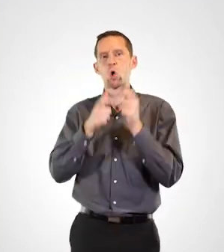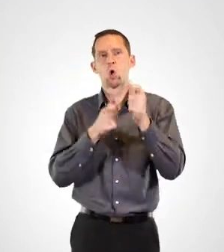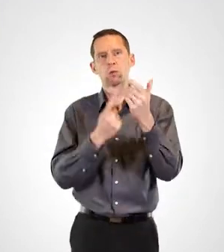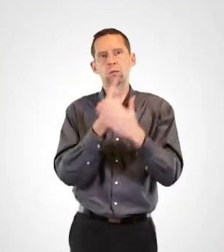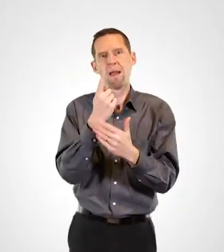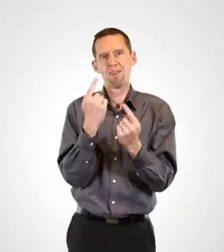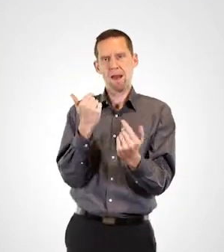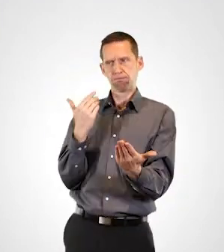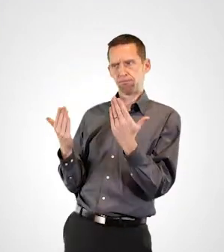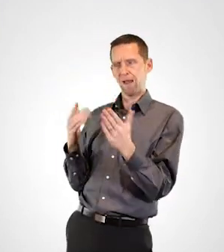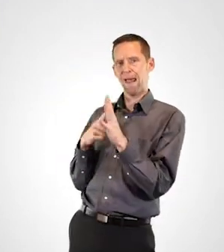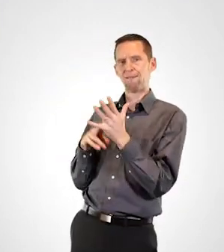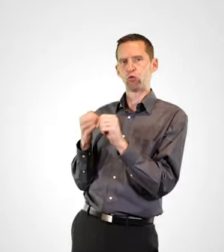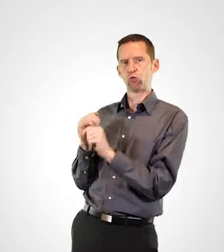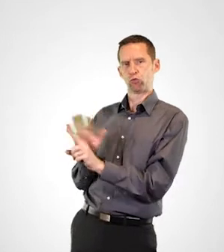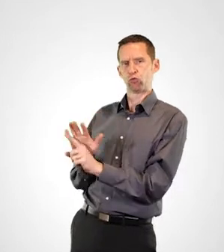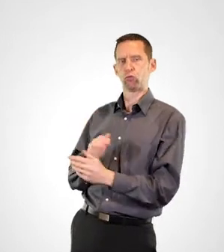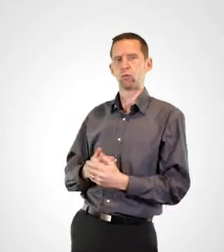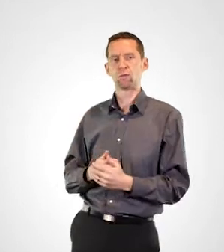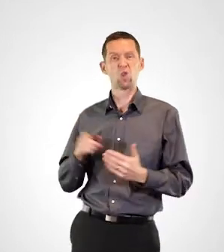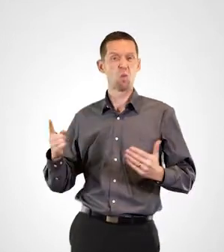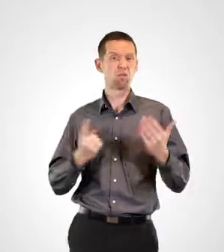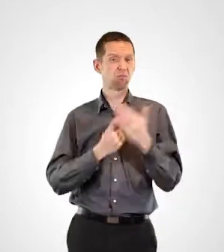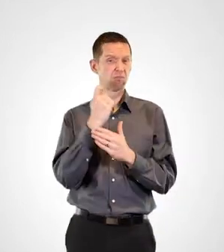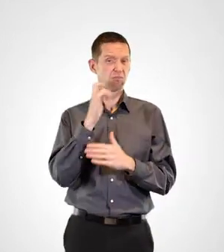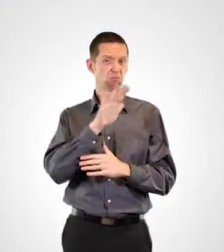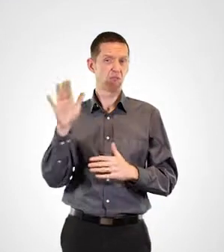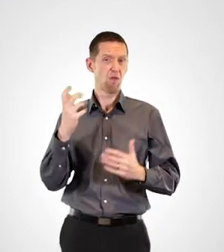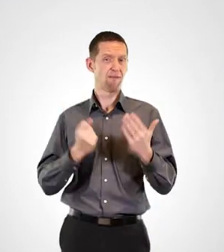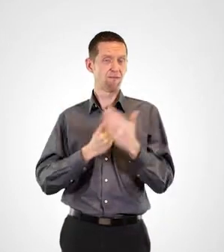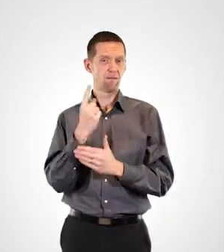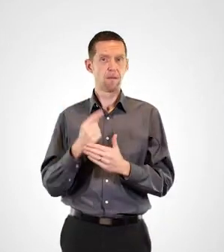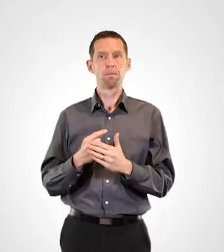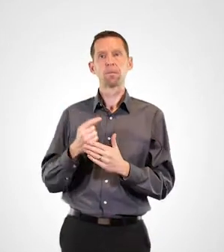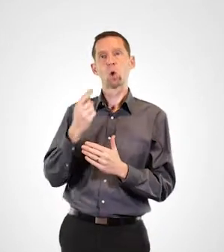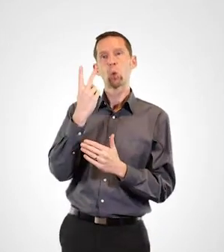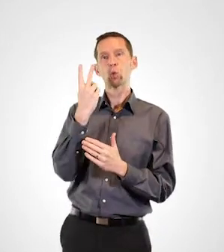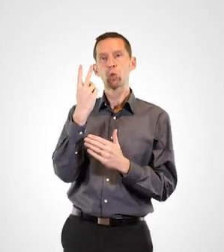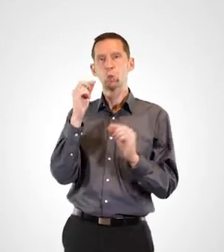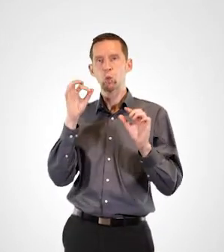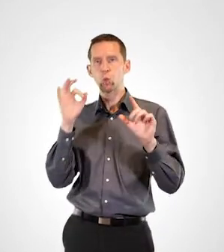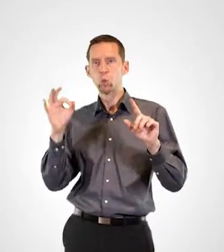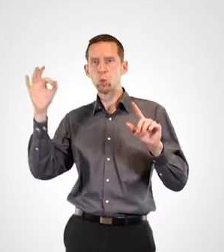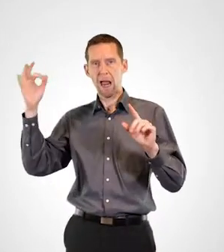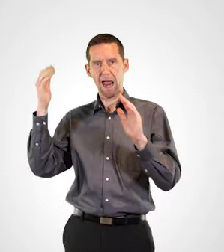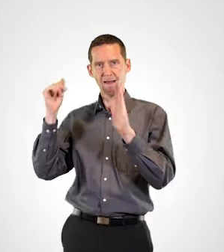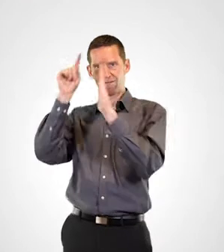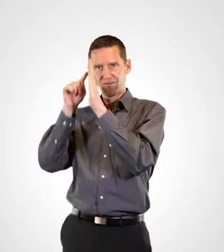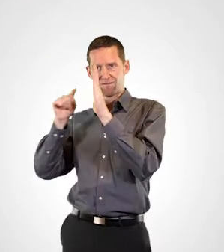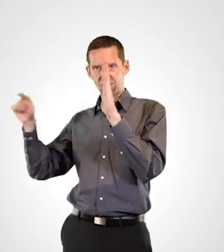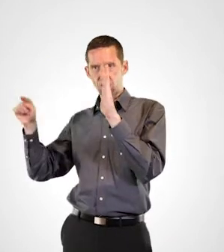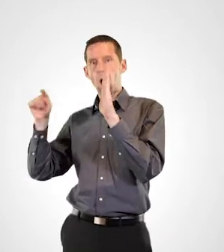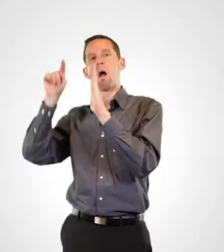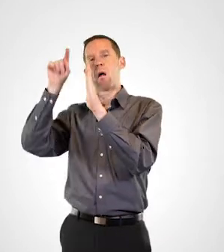we would see on average. And so that's what we see in almost every case. We have 2 dots there, I think, yeah, 2 dots there right